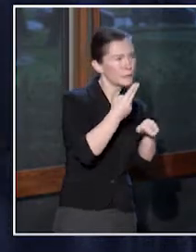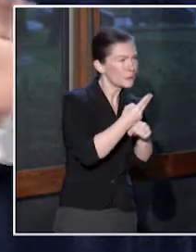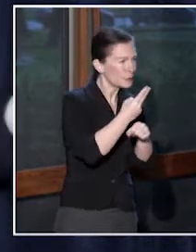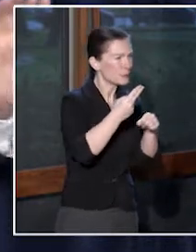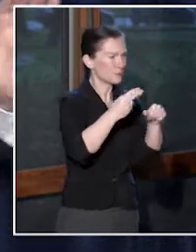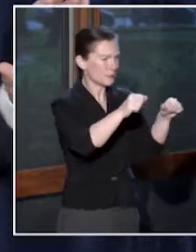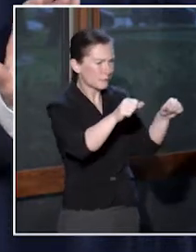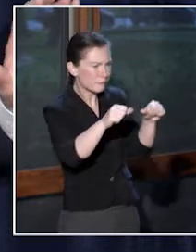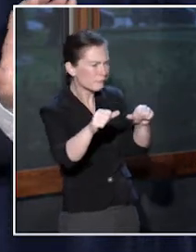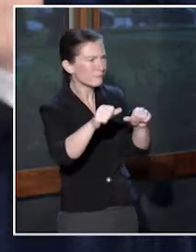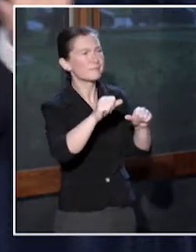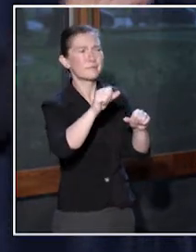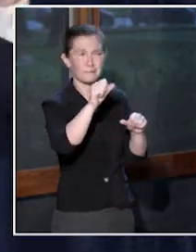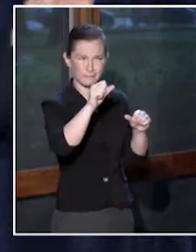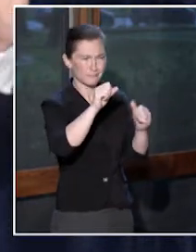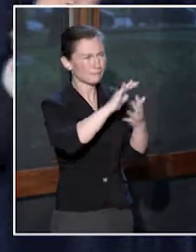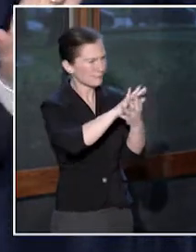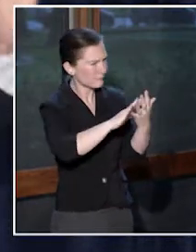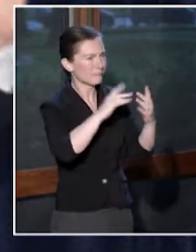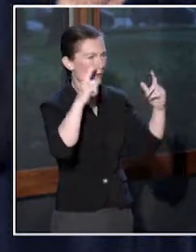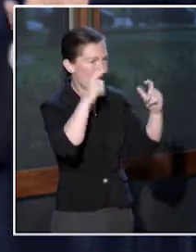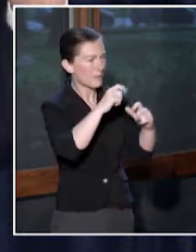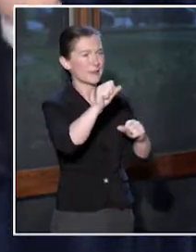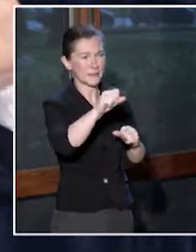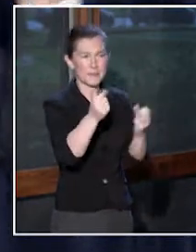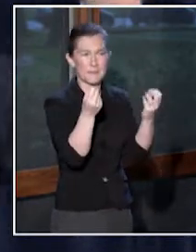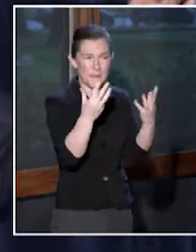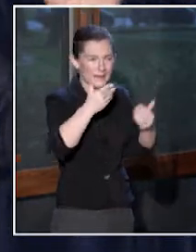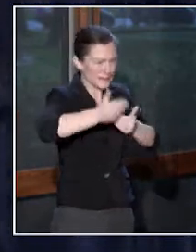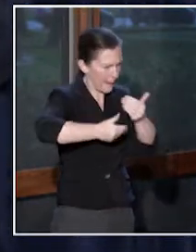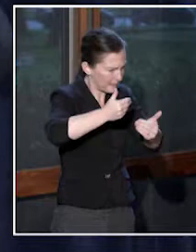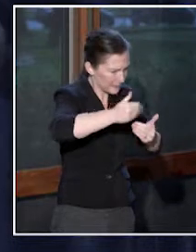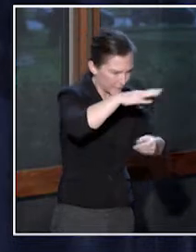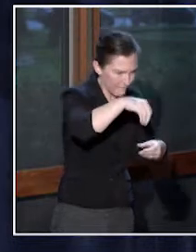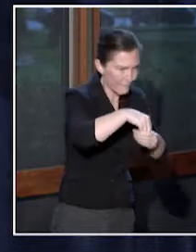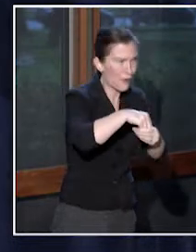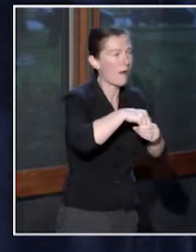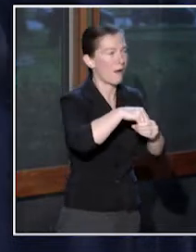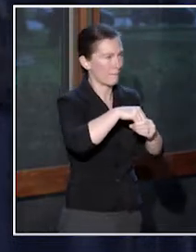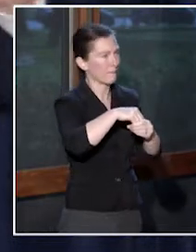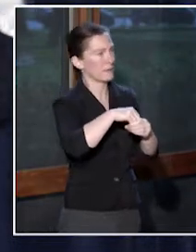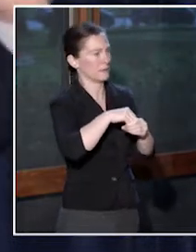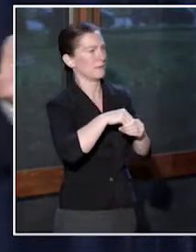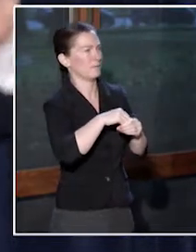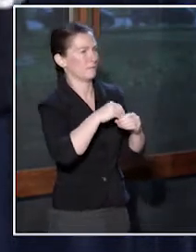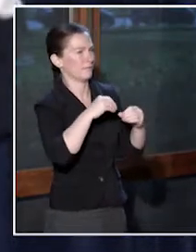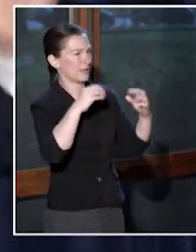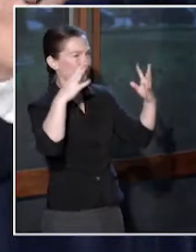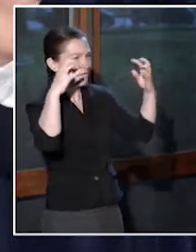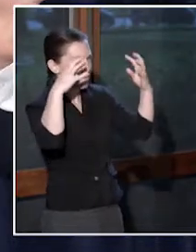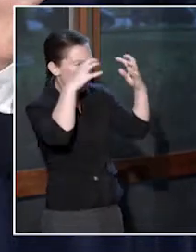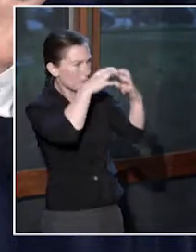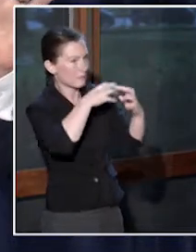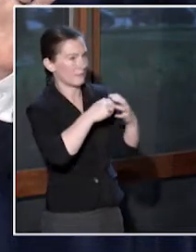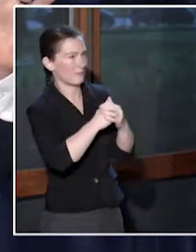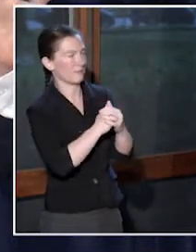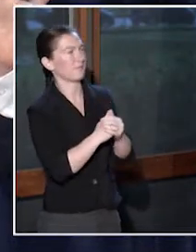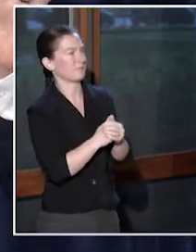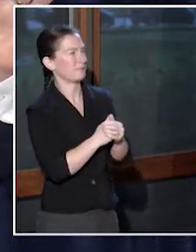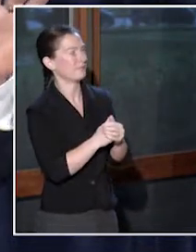they have multiple steps. People confuse that necessarily and purposely designed